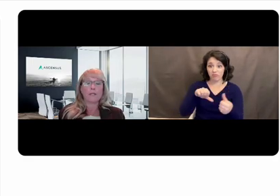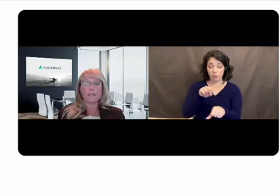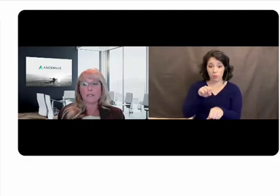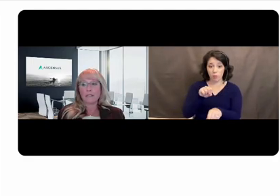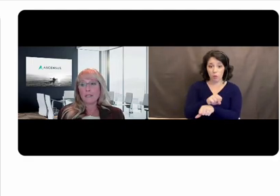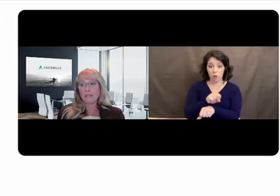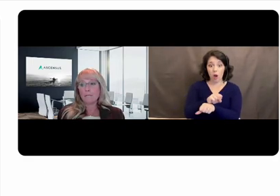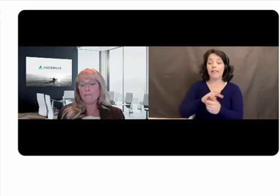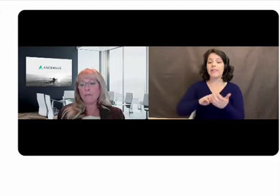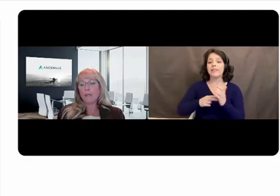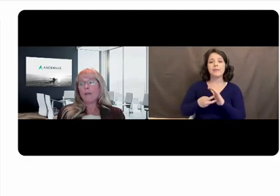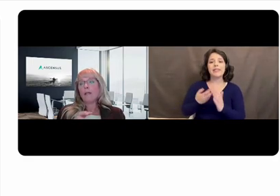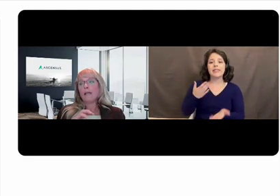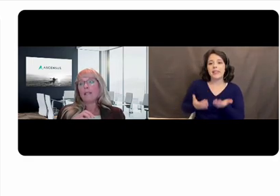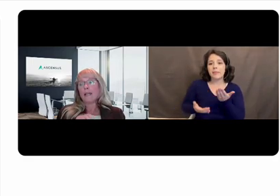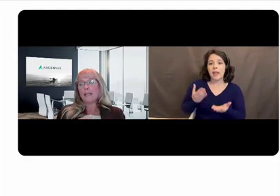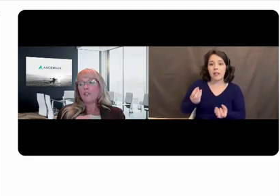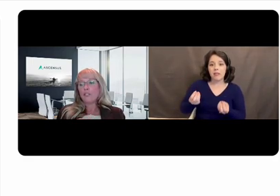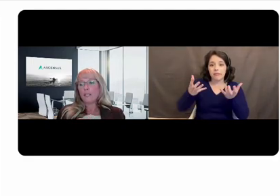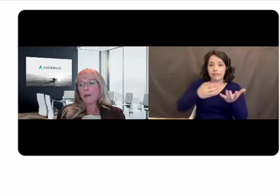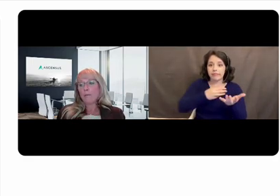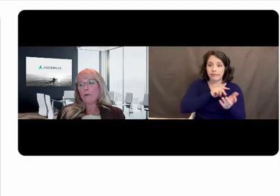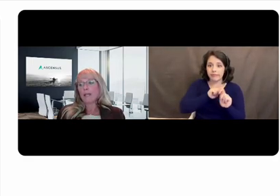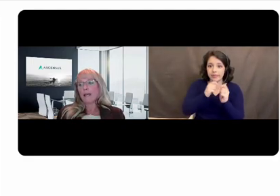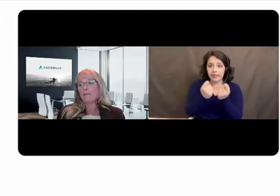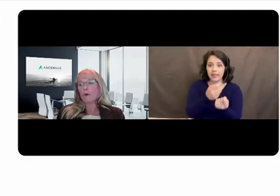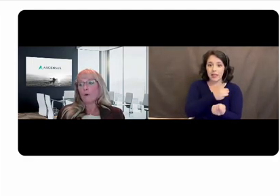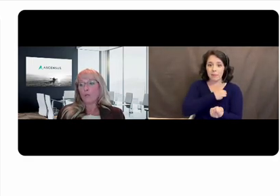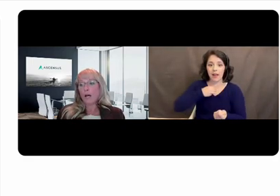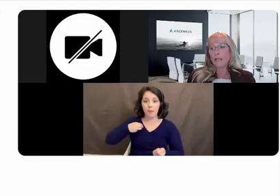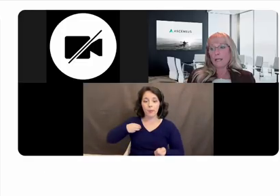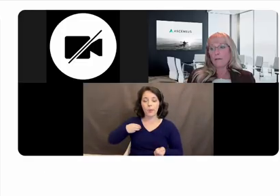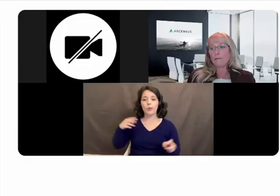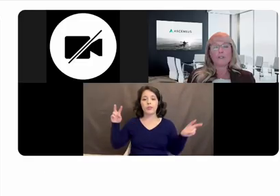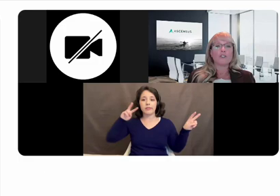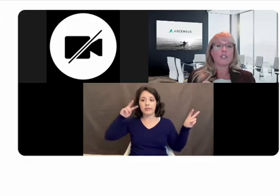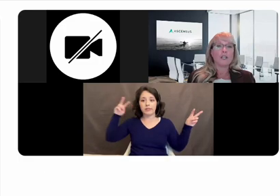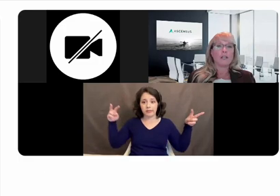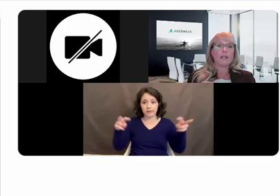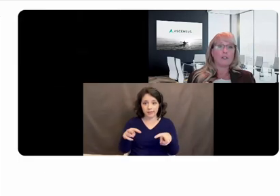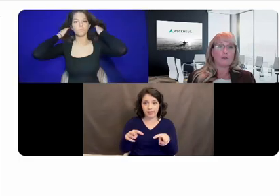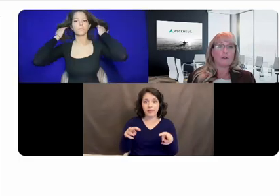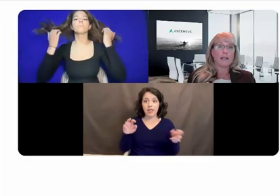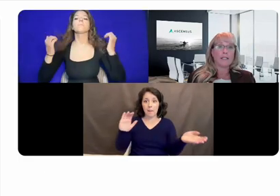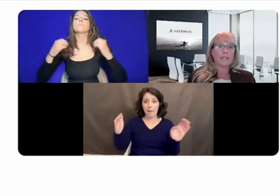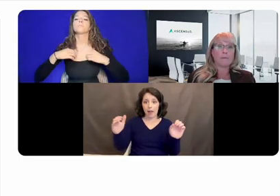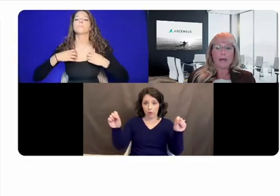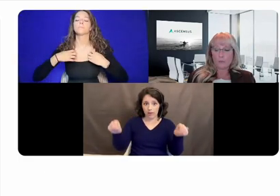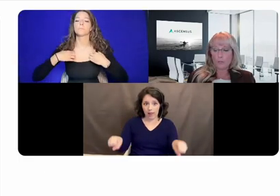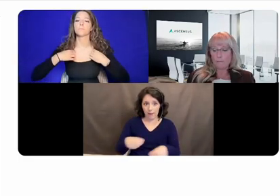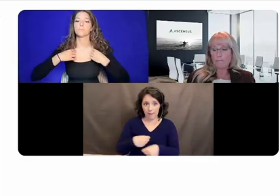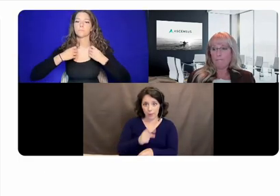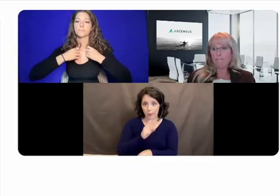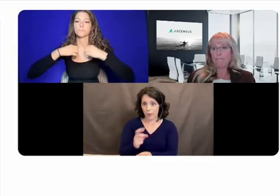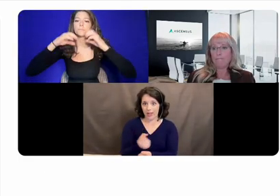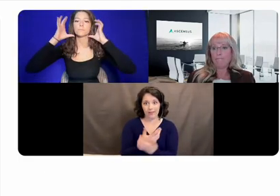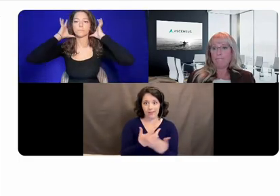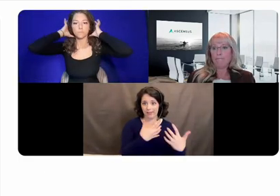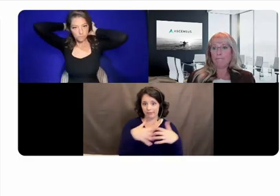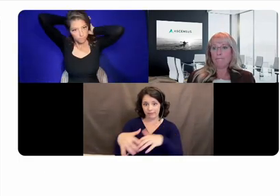team member put into the system, and that each team member can have their own login versus sharing a user ID and